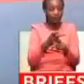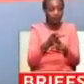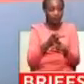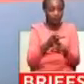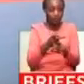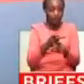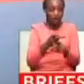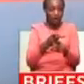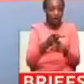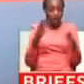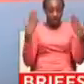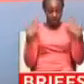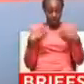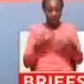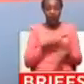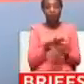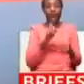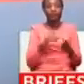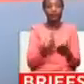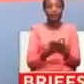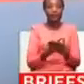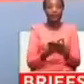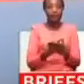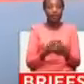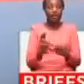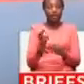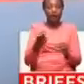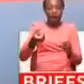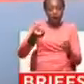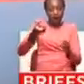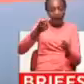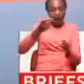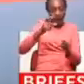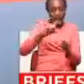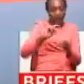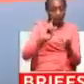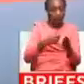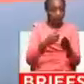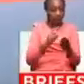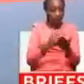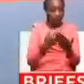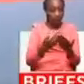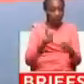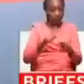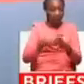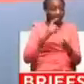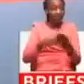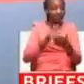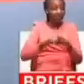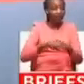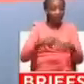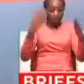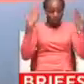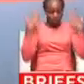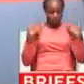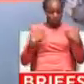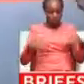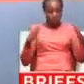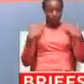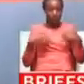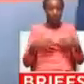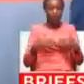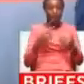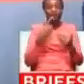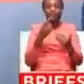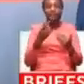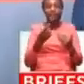and, you know, put some of the herbs over your head. And as you're washing, say, every